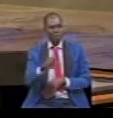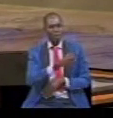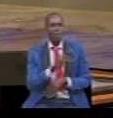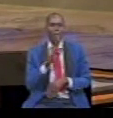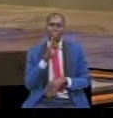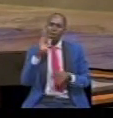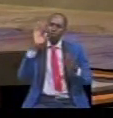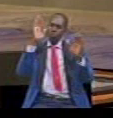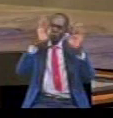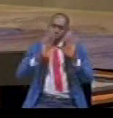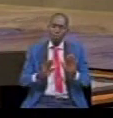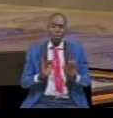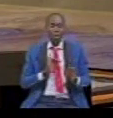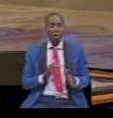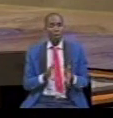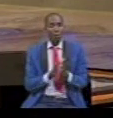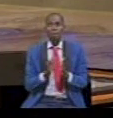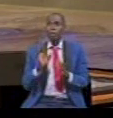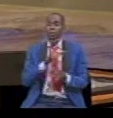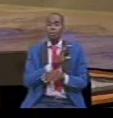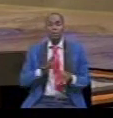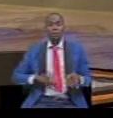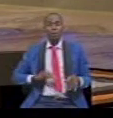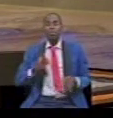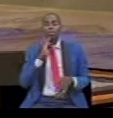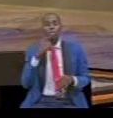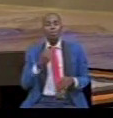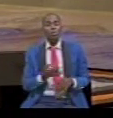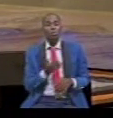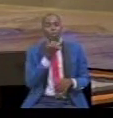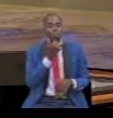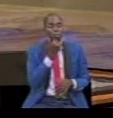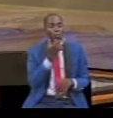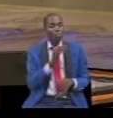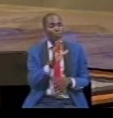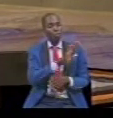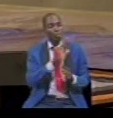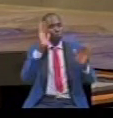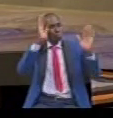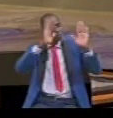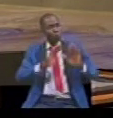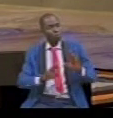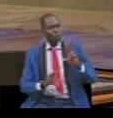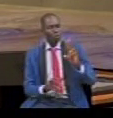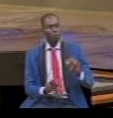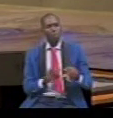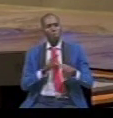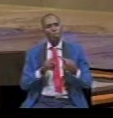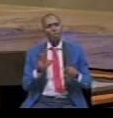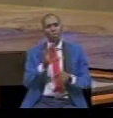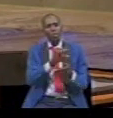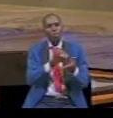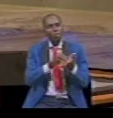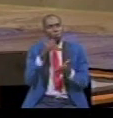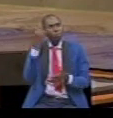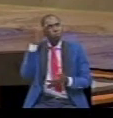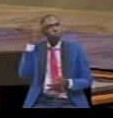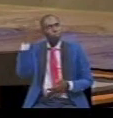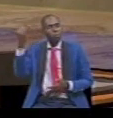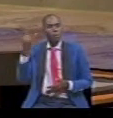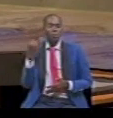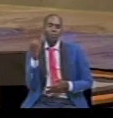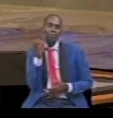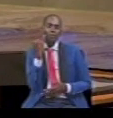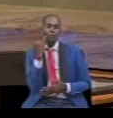the cause of their trouble. Their supposition was the cause of their trouble. And